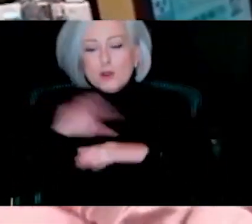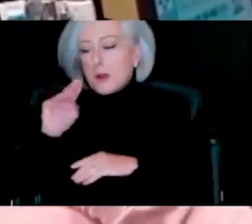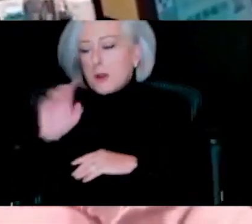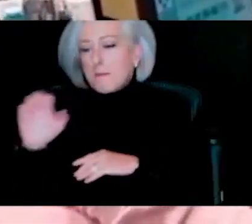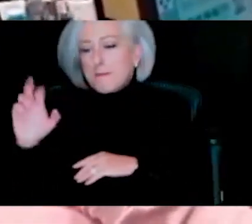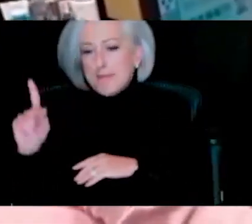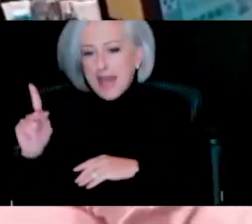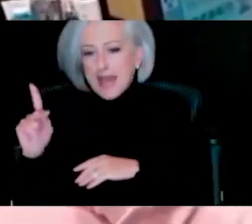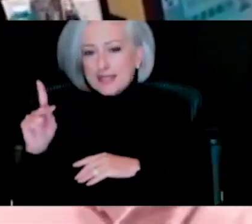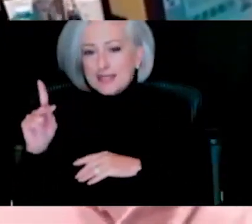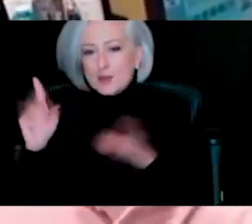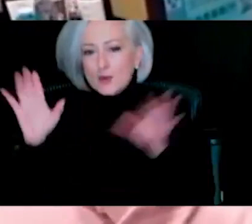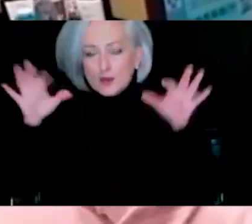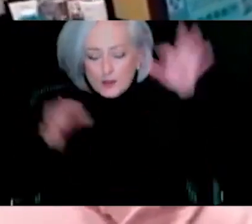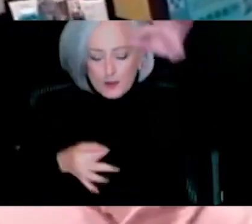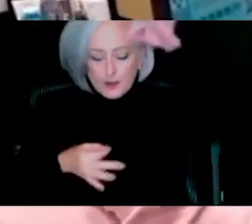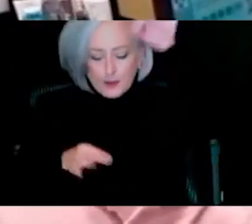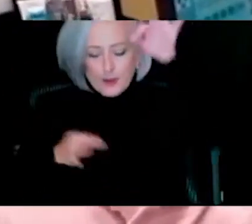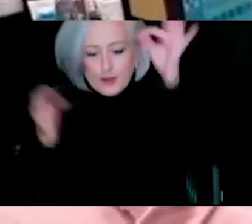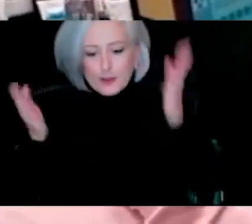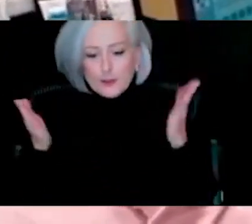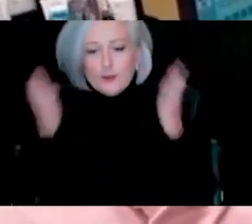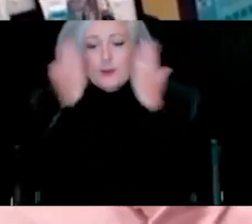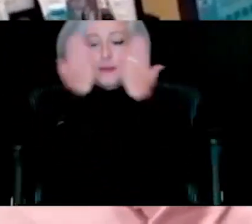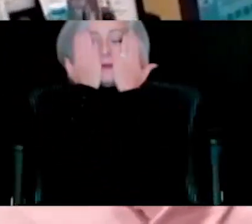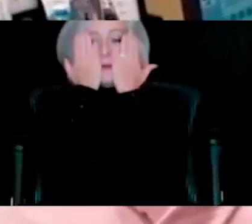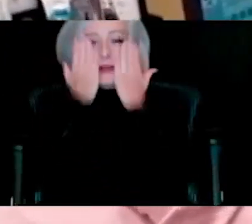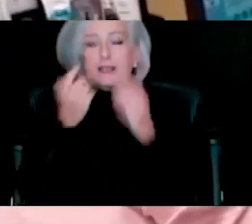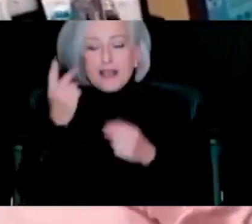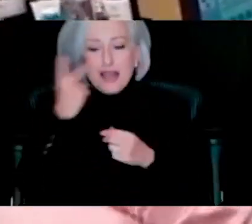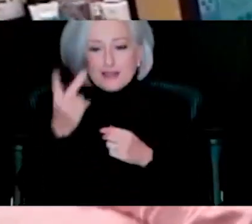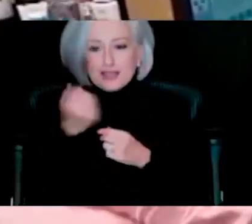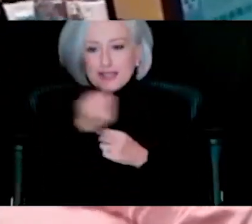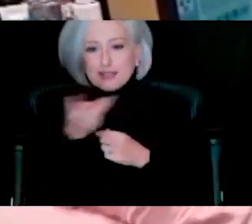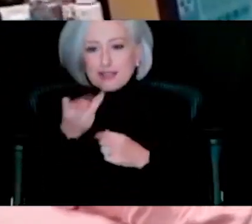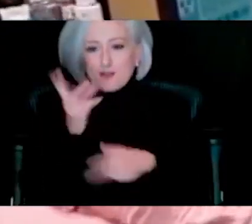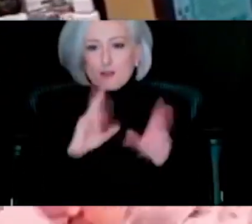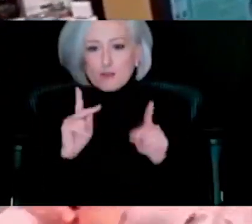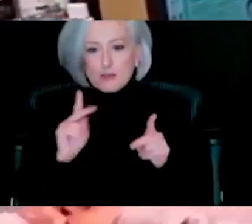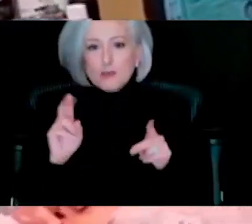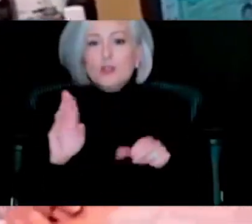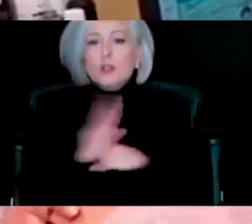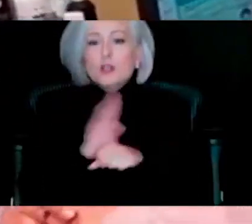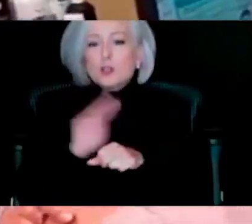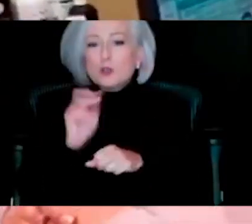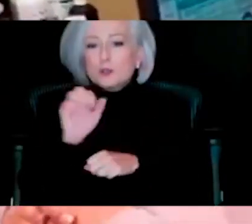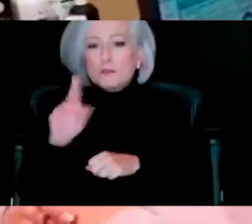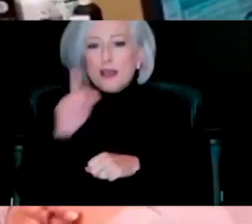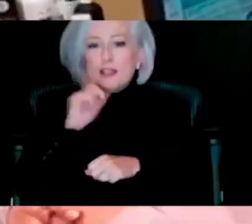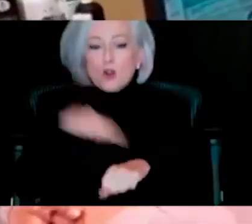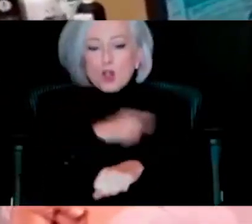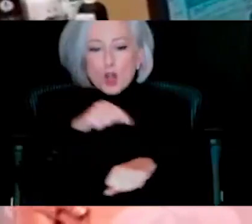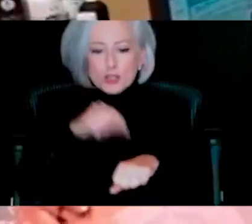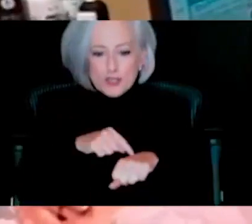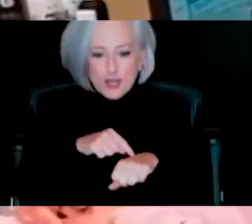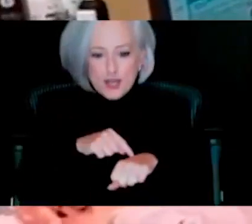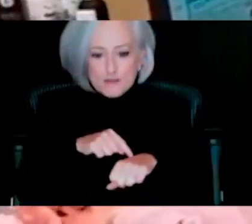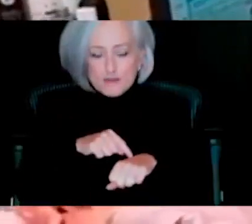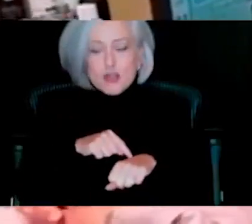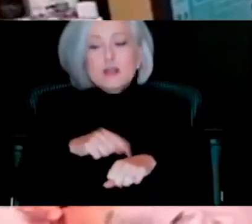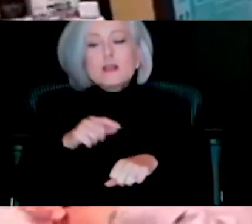have seen several people who have had masks for a very long time, and then they use it, and